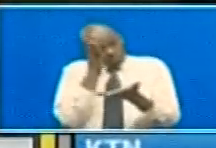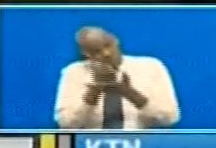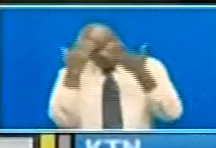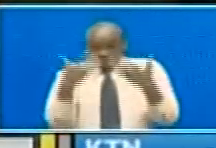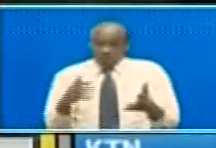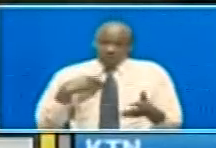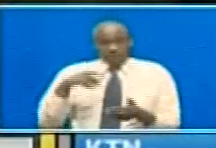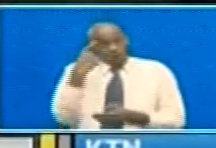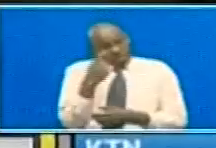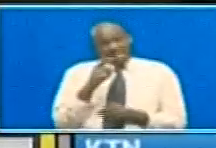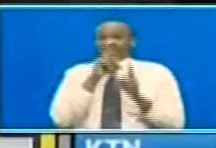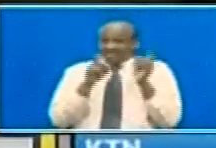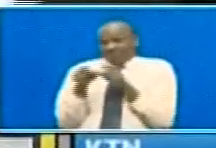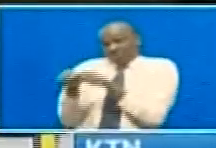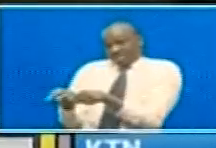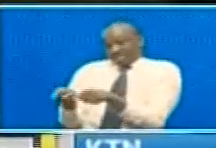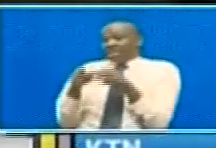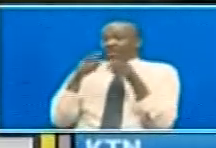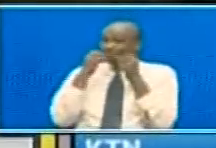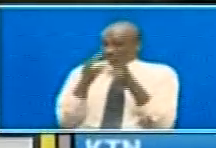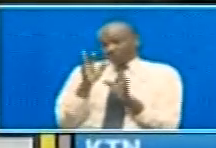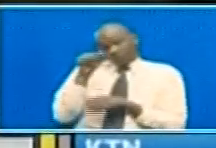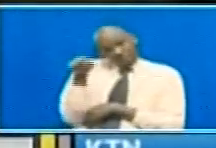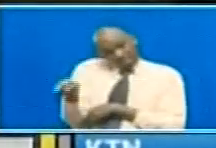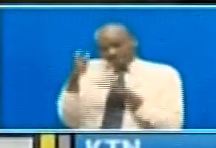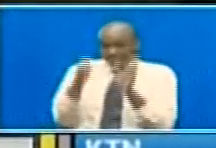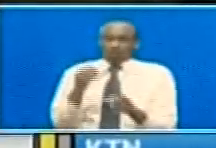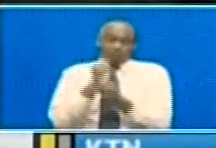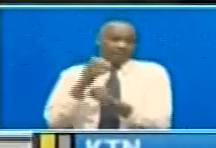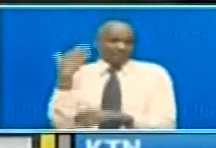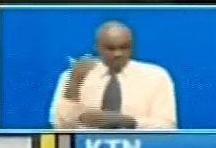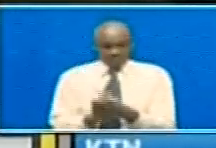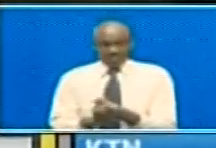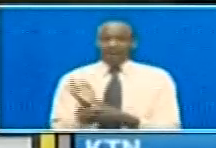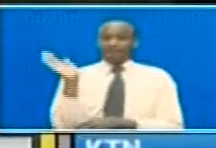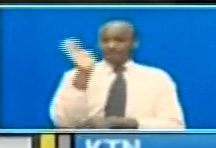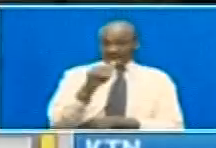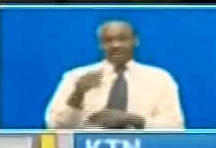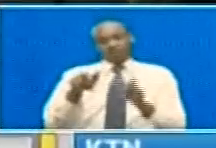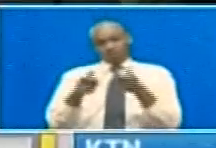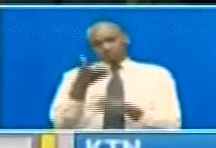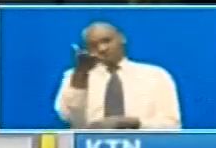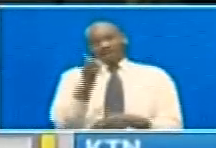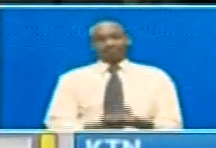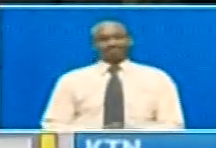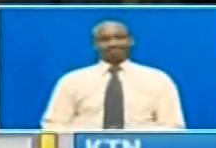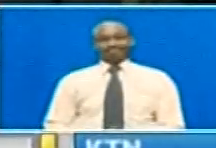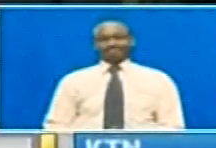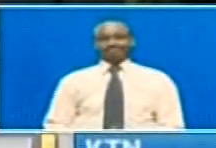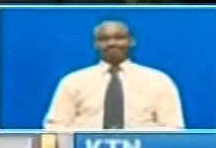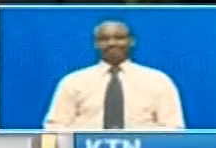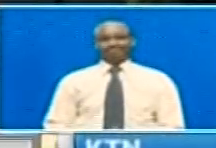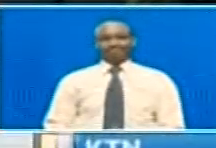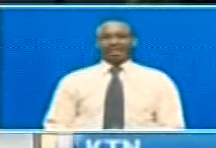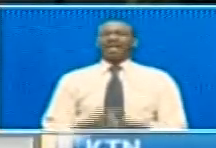just basing this on the interview we've just had with Ezekiel. Back to you, Linda and Ben, in studio. Ian